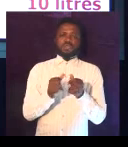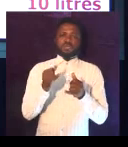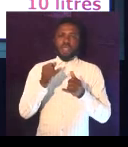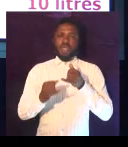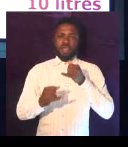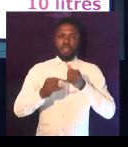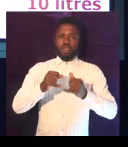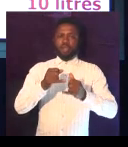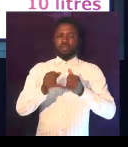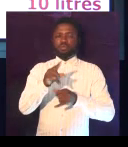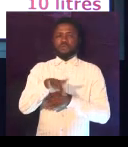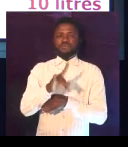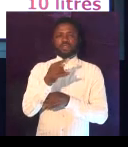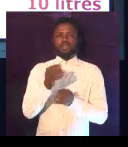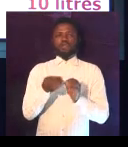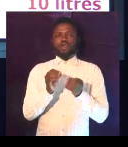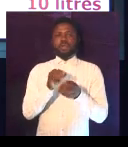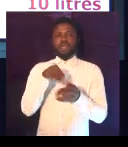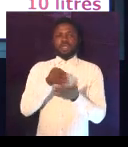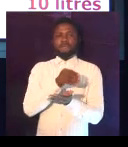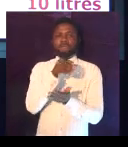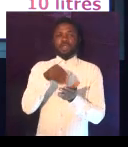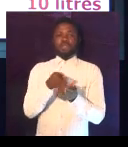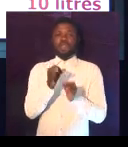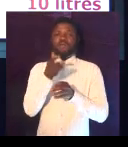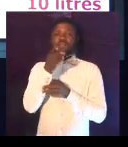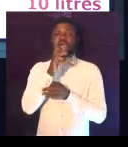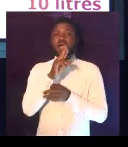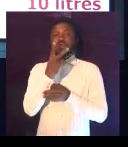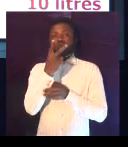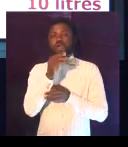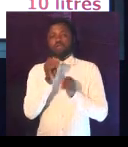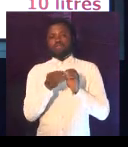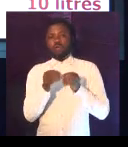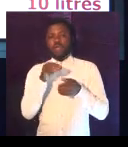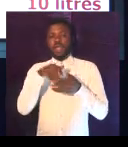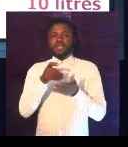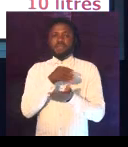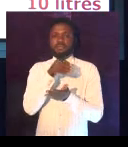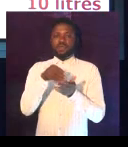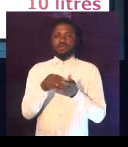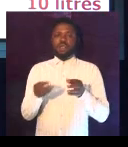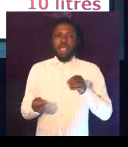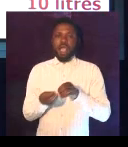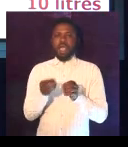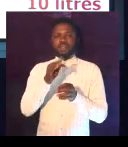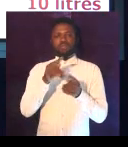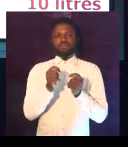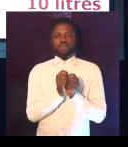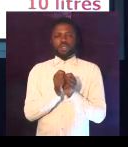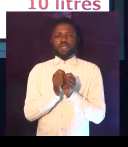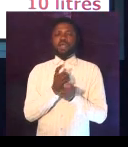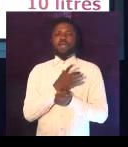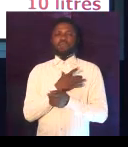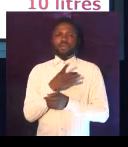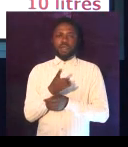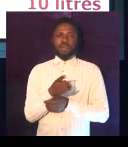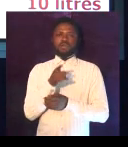each end, and you will find the number in the middle. And if there are two numbers in the middle, add them together